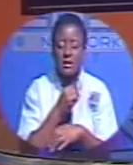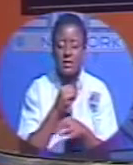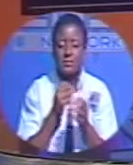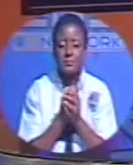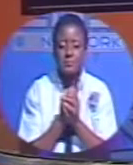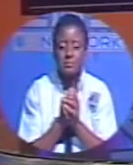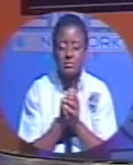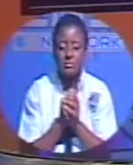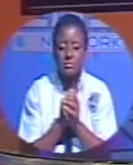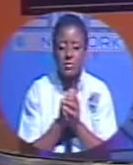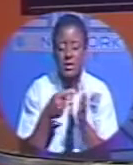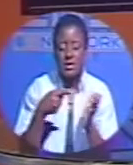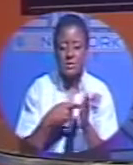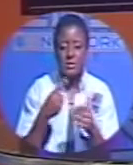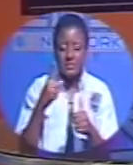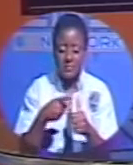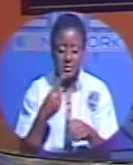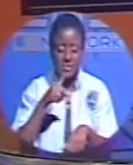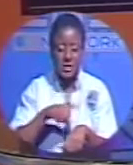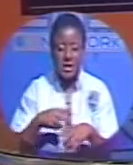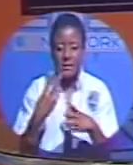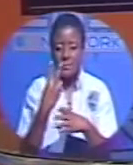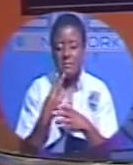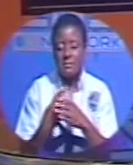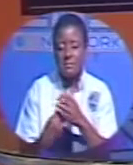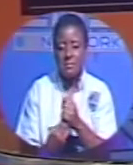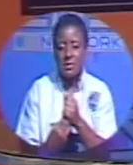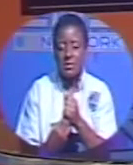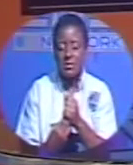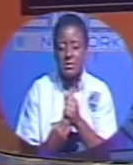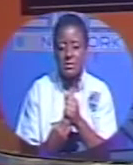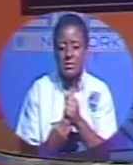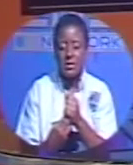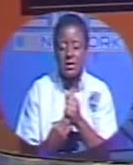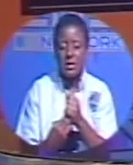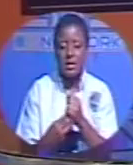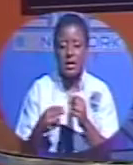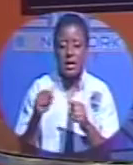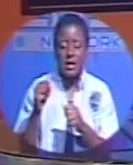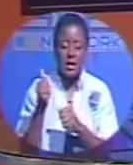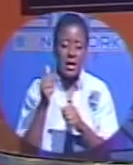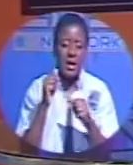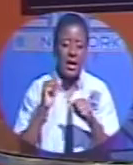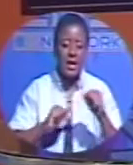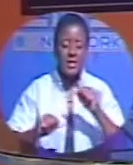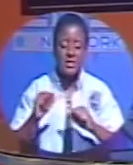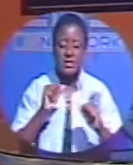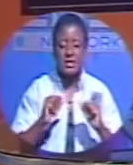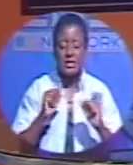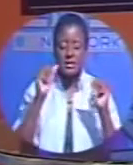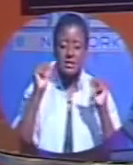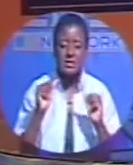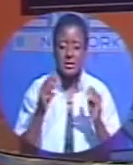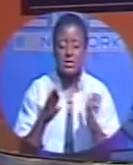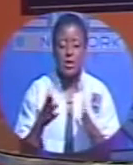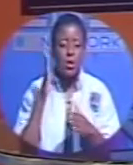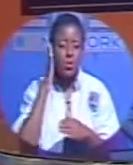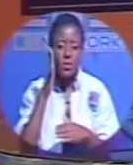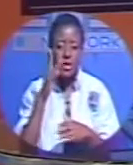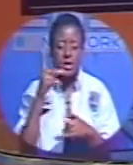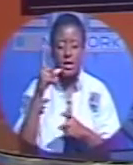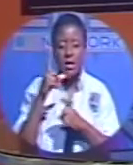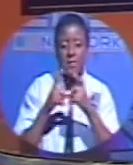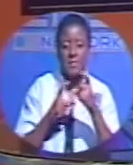4th. This will be the first time that both of those athletes will compete at that level, and so Sands is mindful about setting expectations too high for